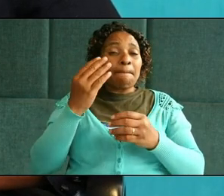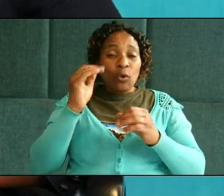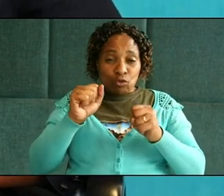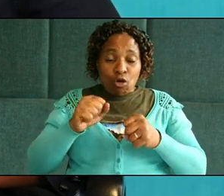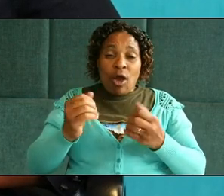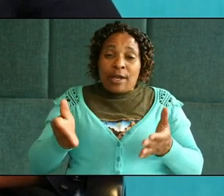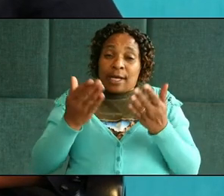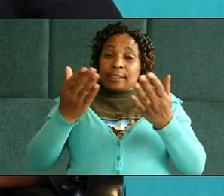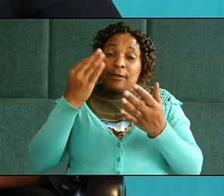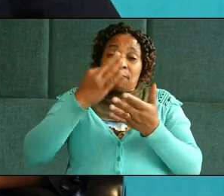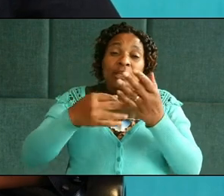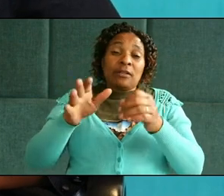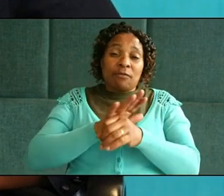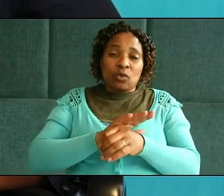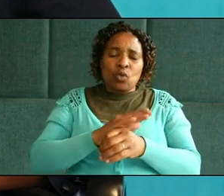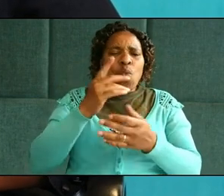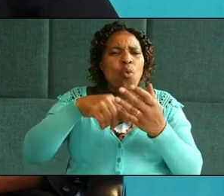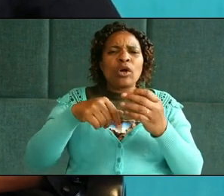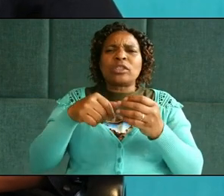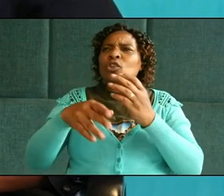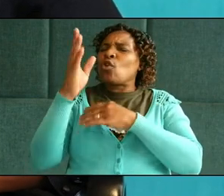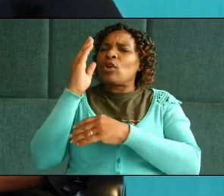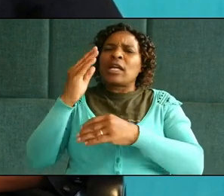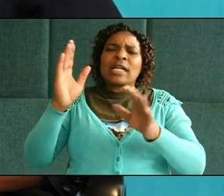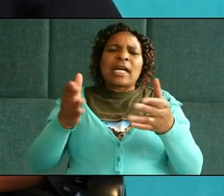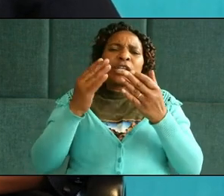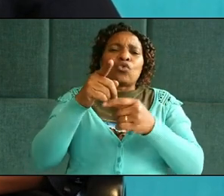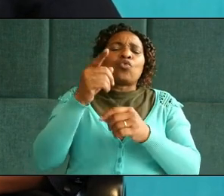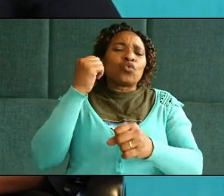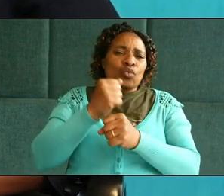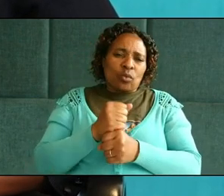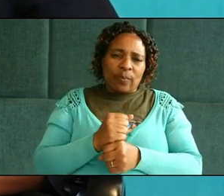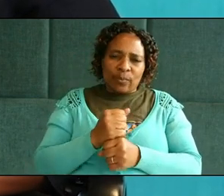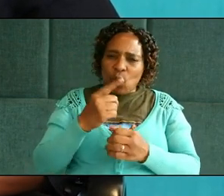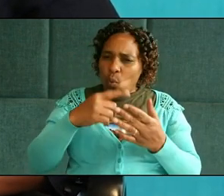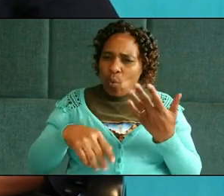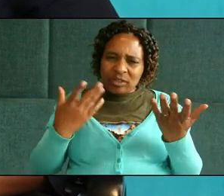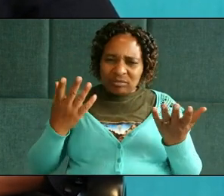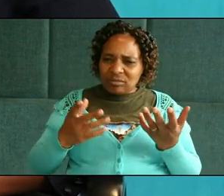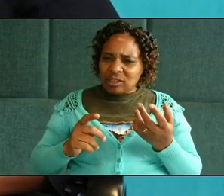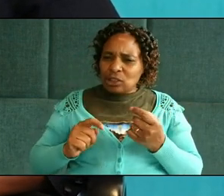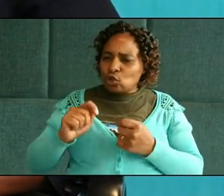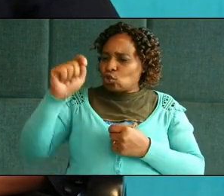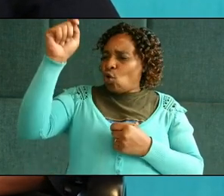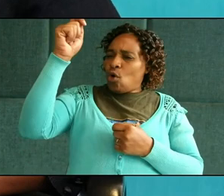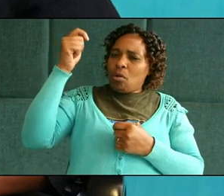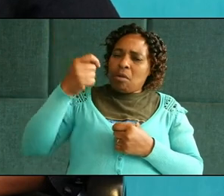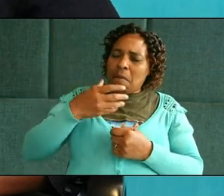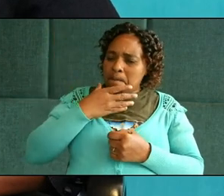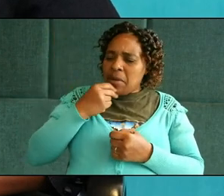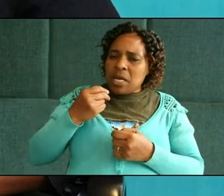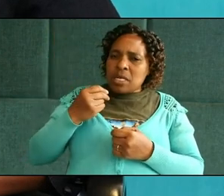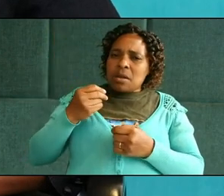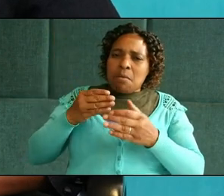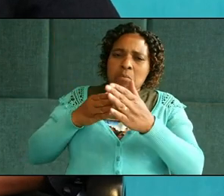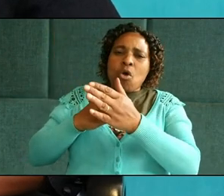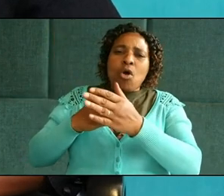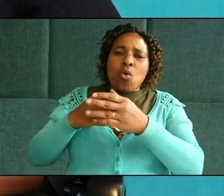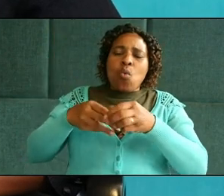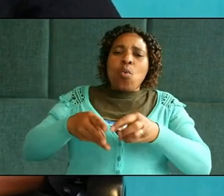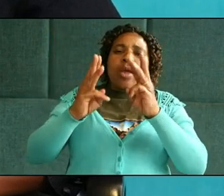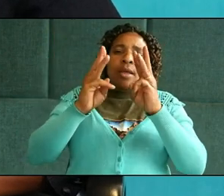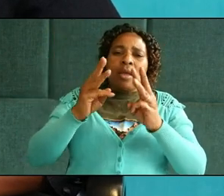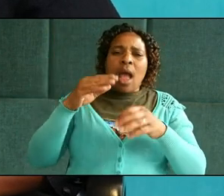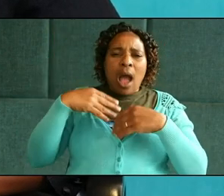success. What is God encouraging you to do? And what giants are in your way? How can you focus on